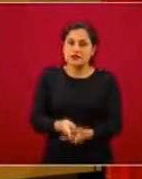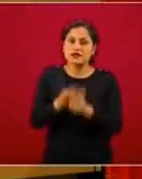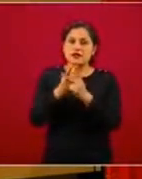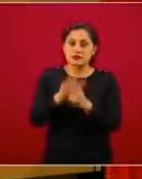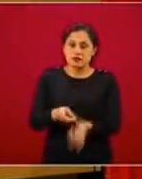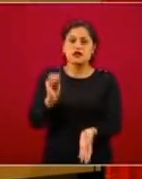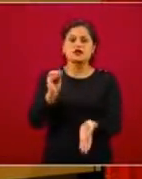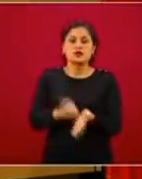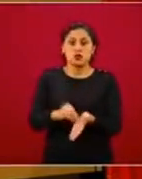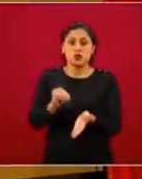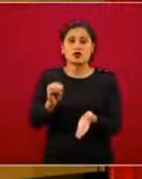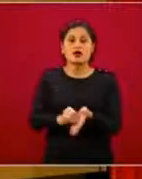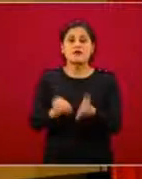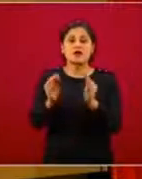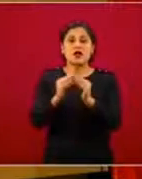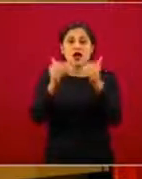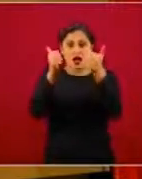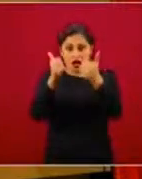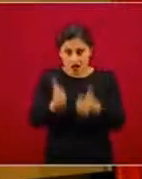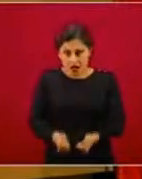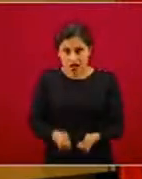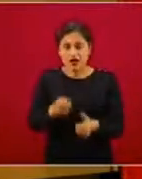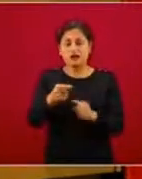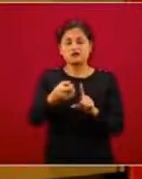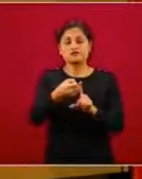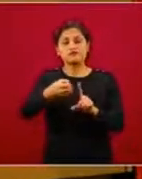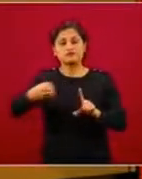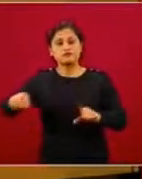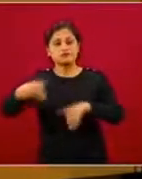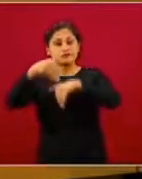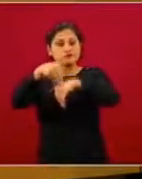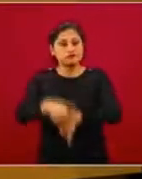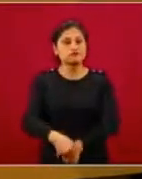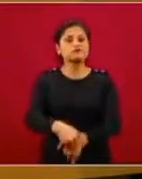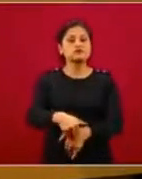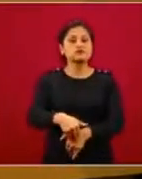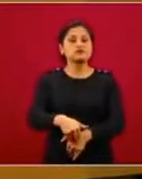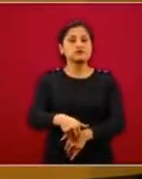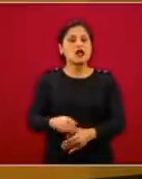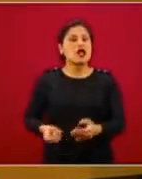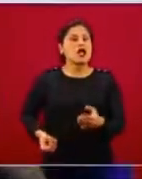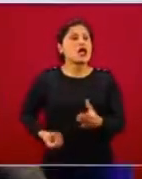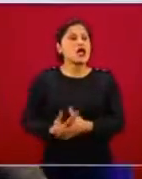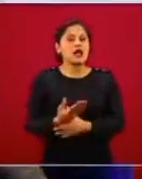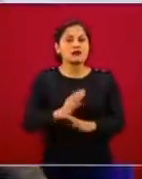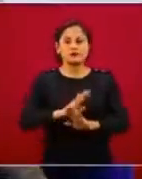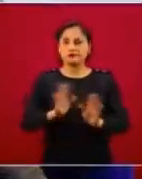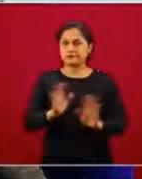be patient and keep these restrictions in place. We must be disciplined. We can't be jumping out of